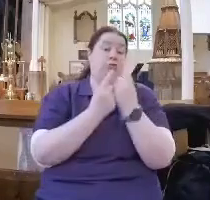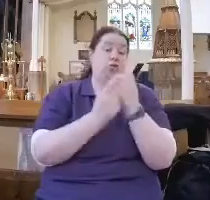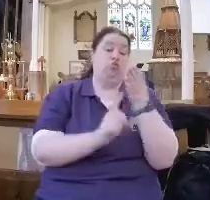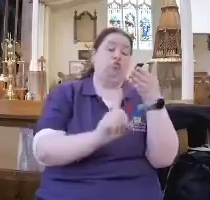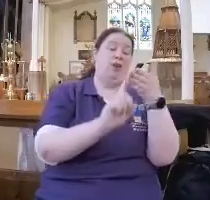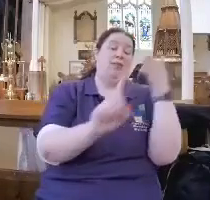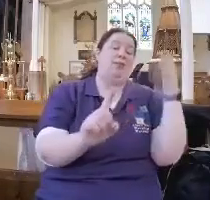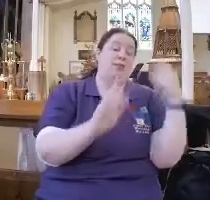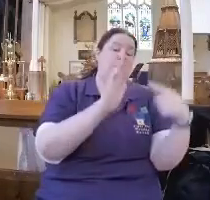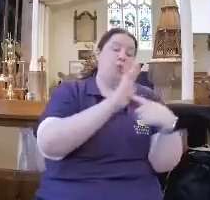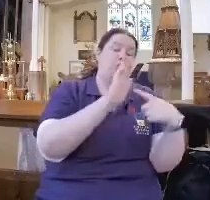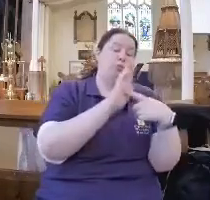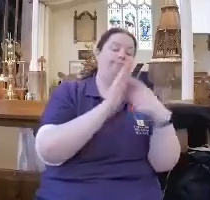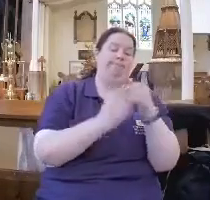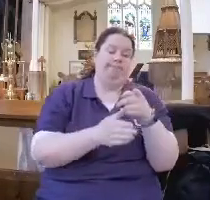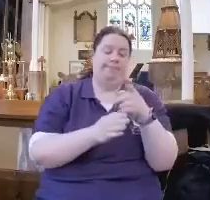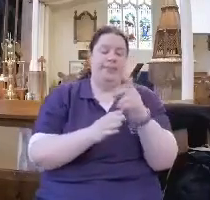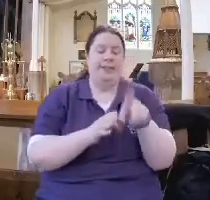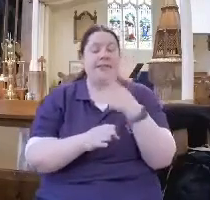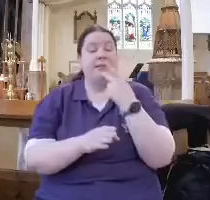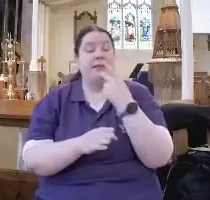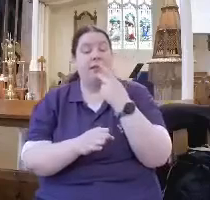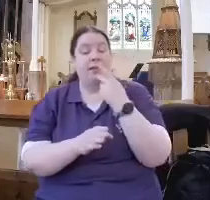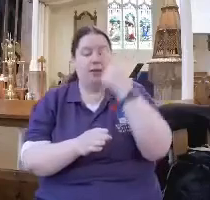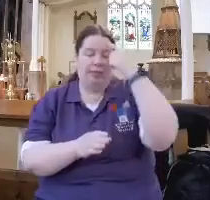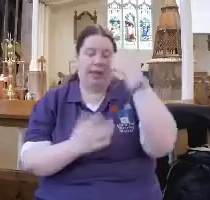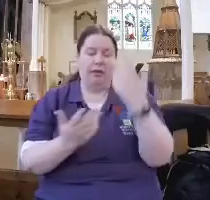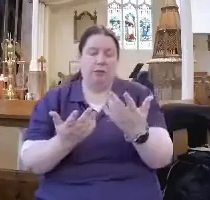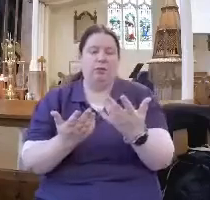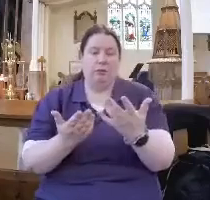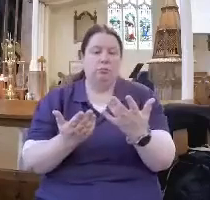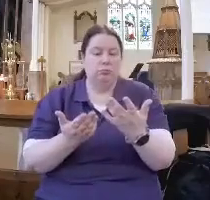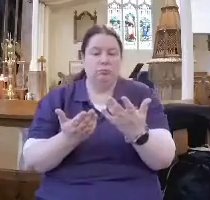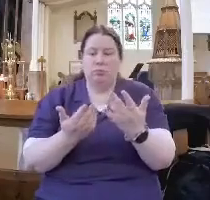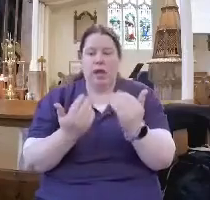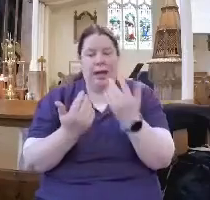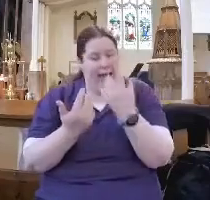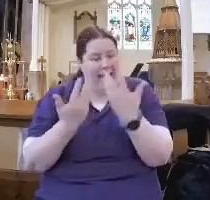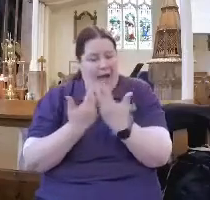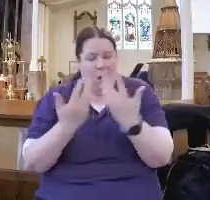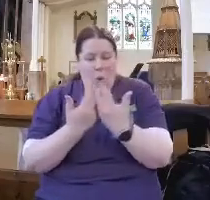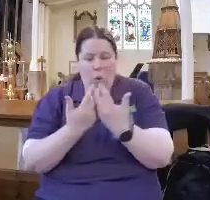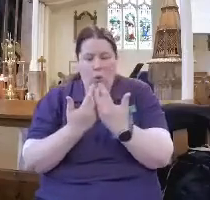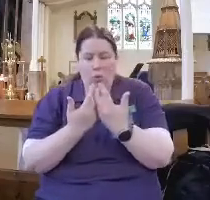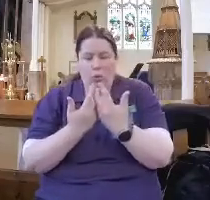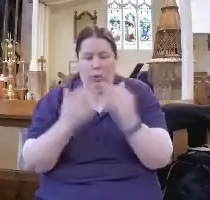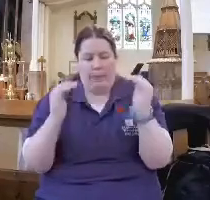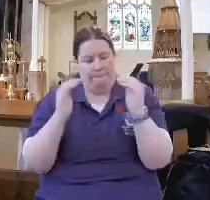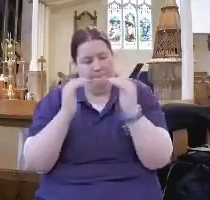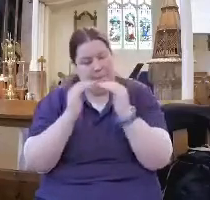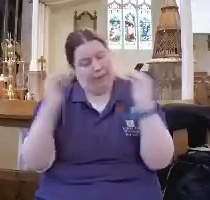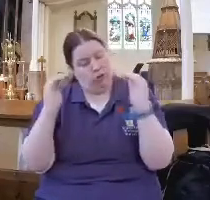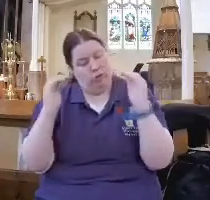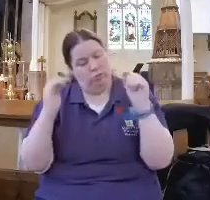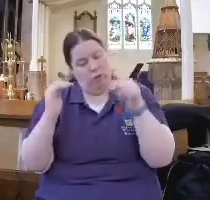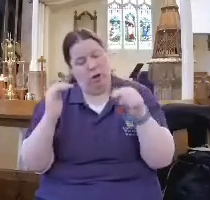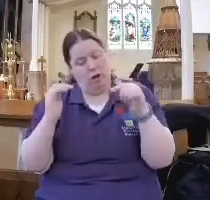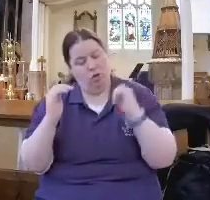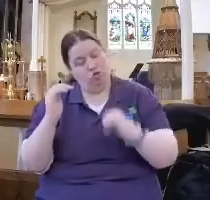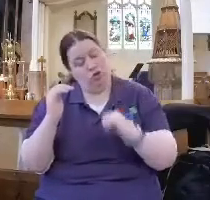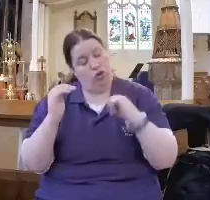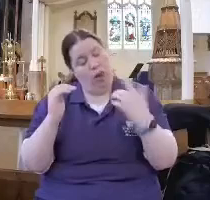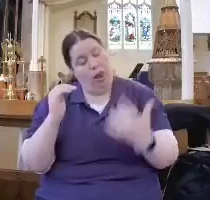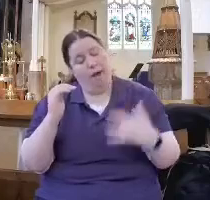importance. Secondly, we've got to think compatibility. How compatible is our Christian life, if you